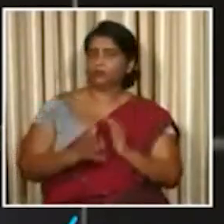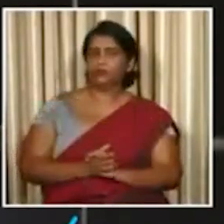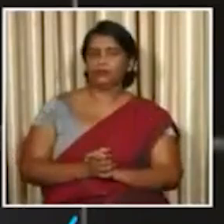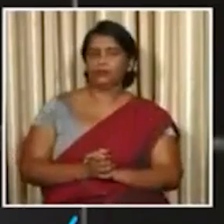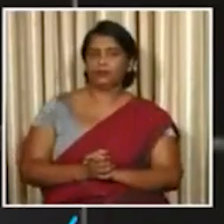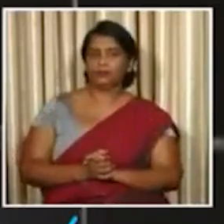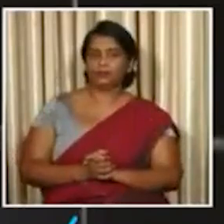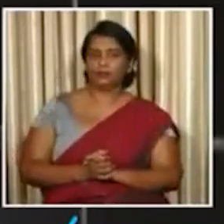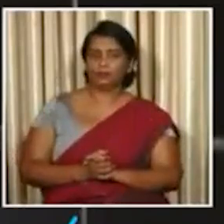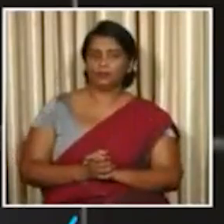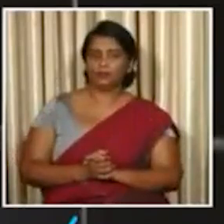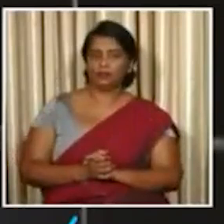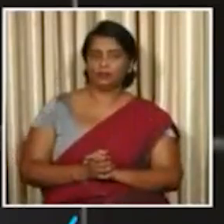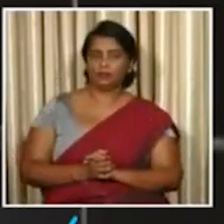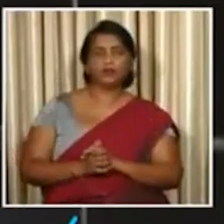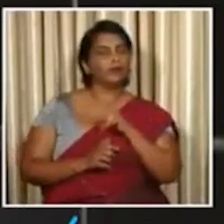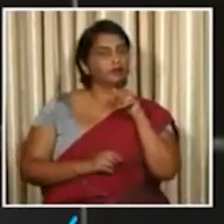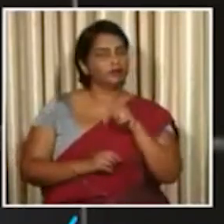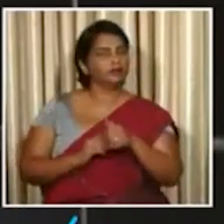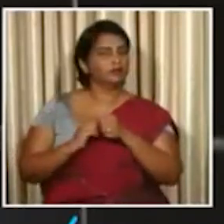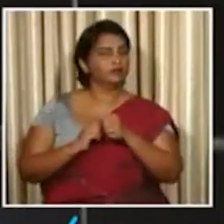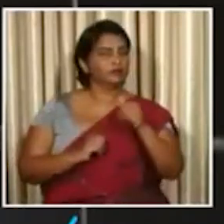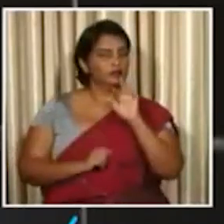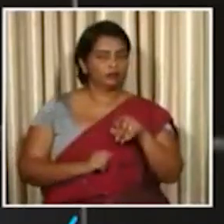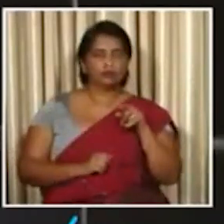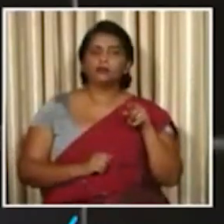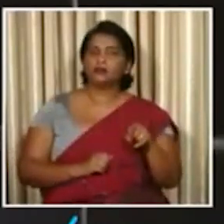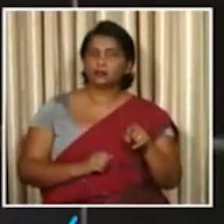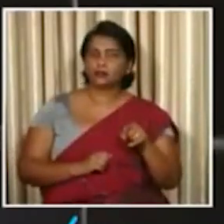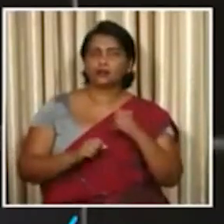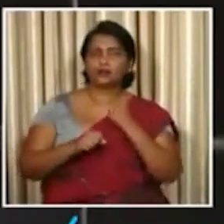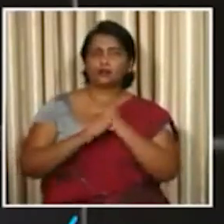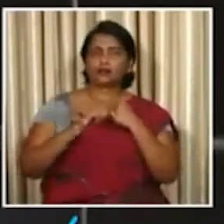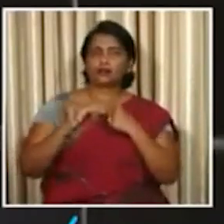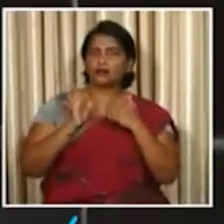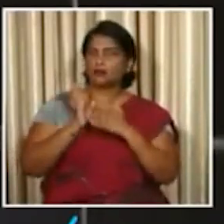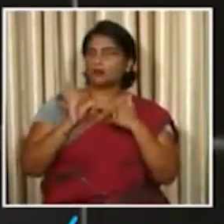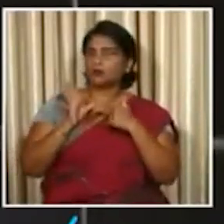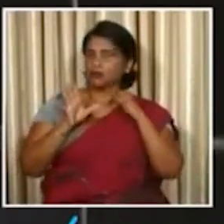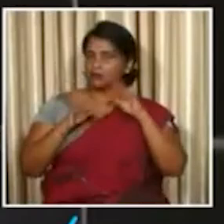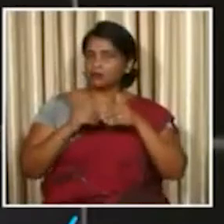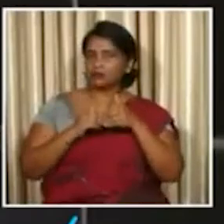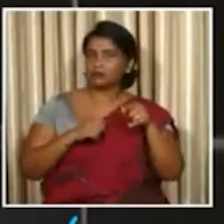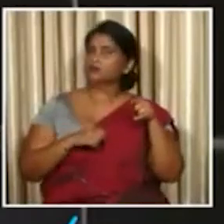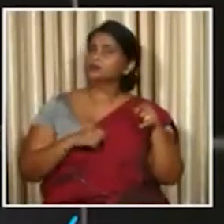now unfolding in Gaza once again. Mr. Deputy Speaker,